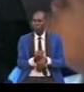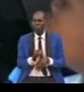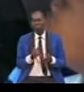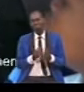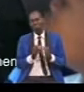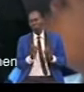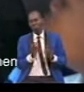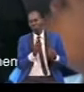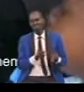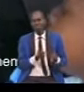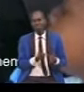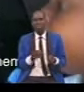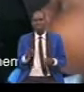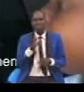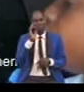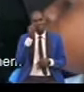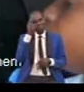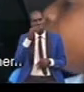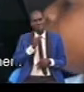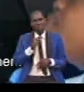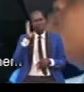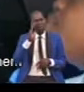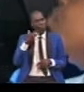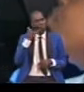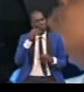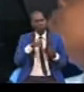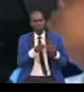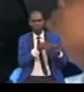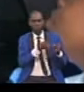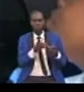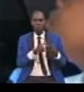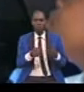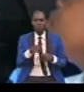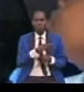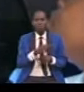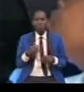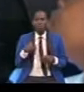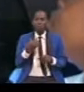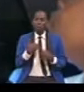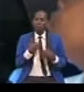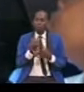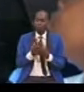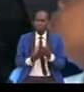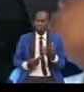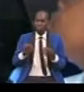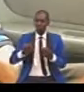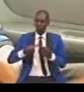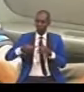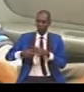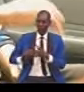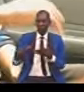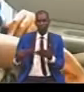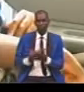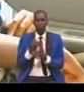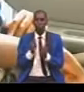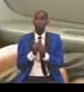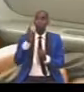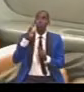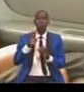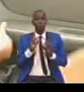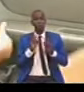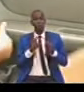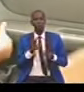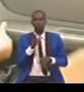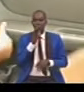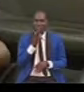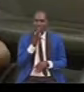okay. They'll understand. I'll call work and explain to them. We've both wronged God and we need to start afresh with Him. Okay, Mom. Right.